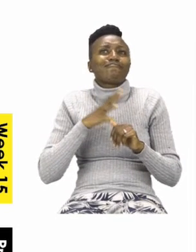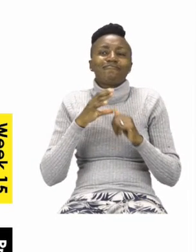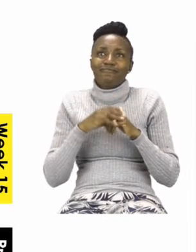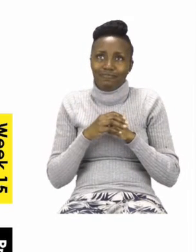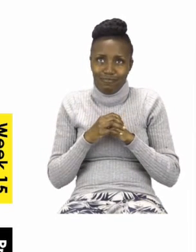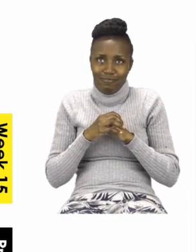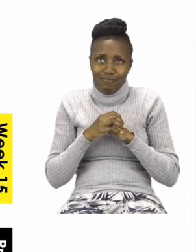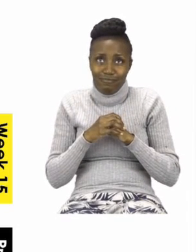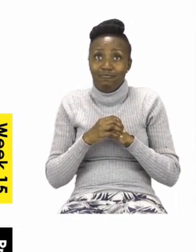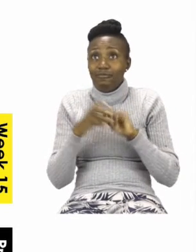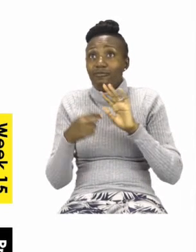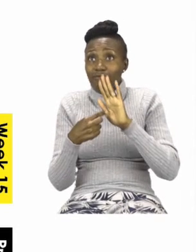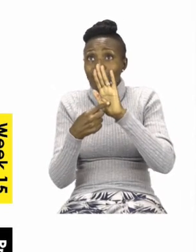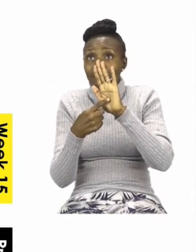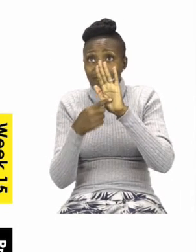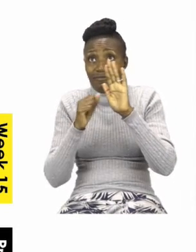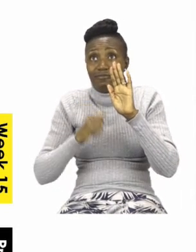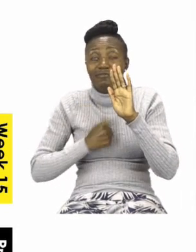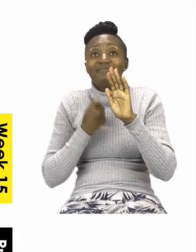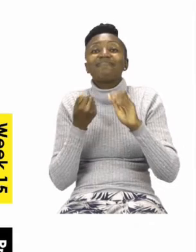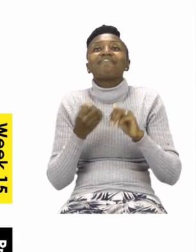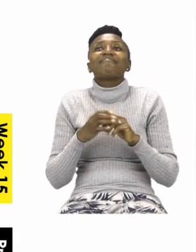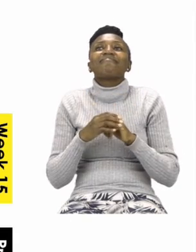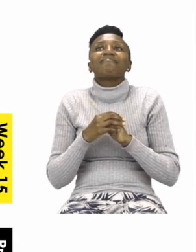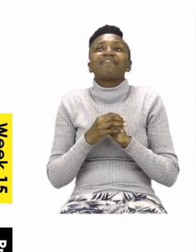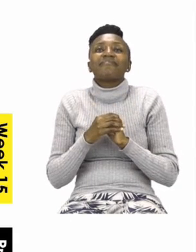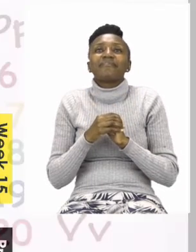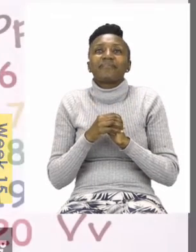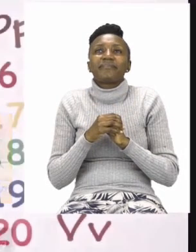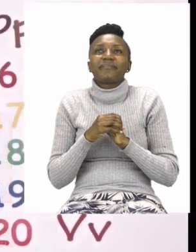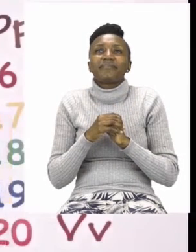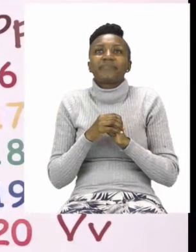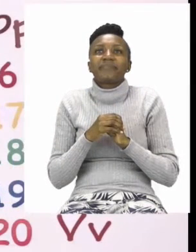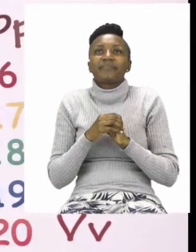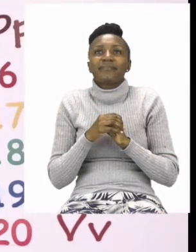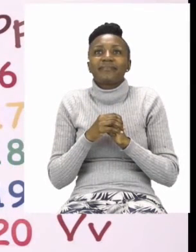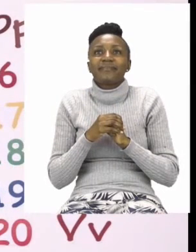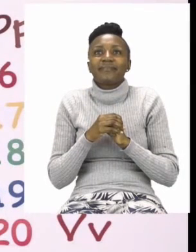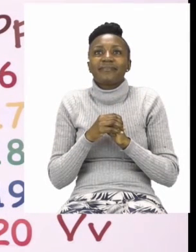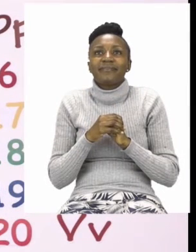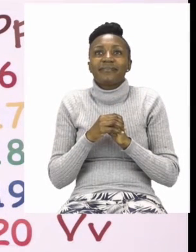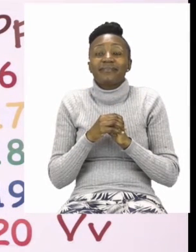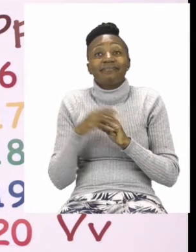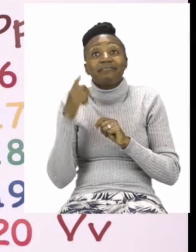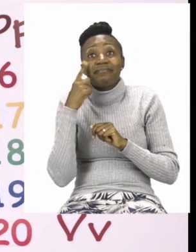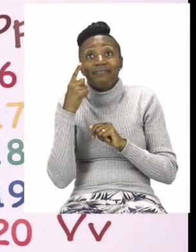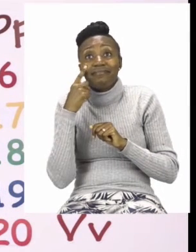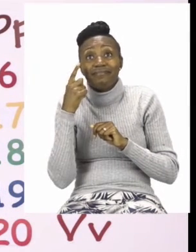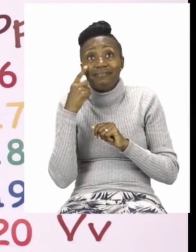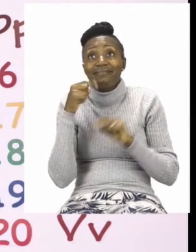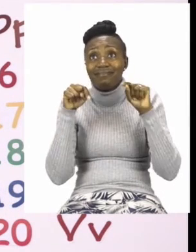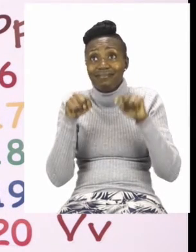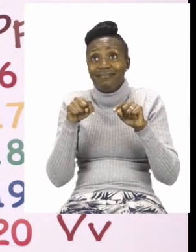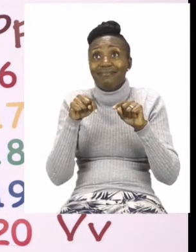started tracing my school and this is what it's looking like so far. Now as you can see, all the lines that